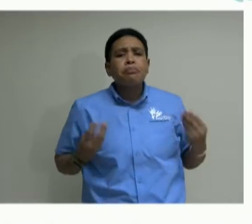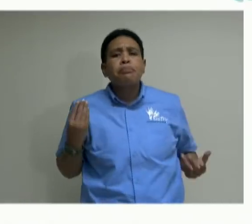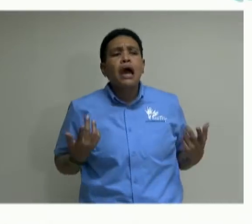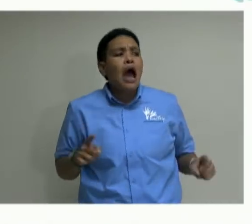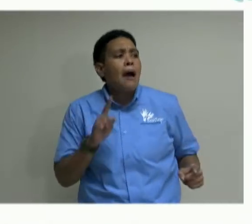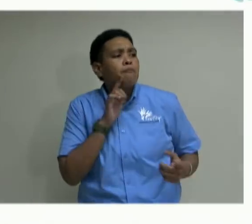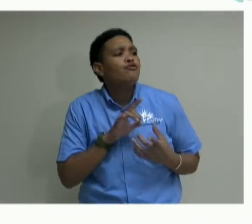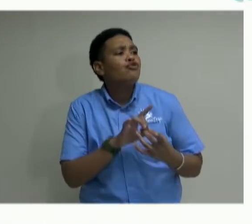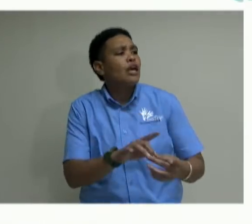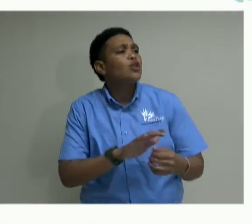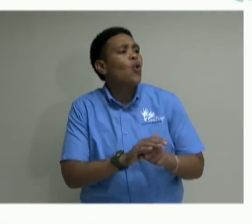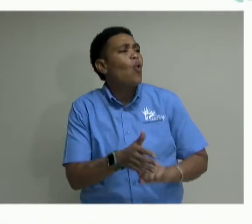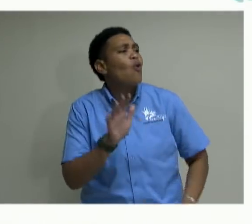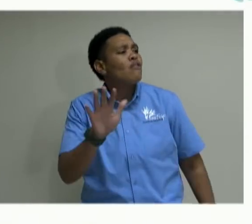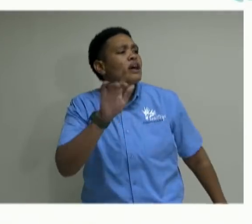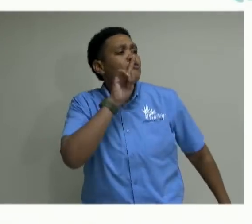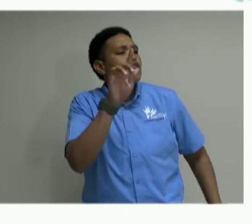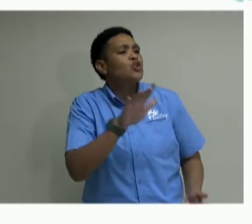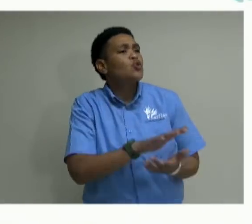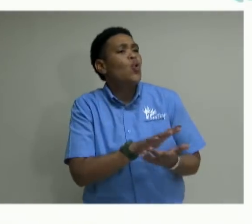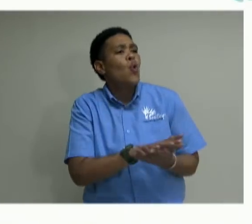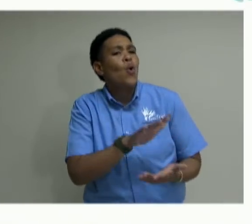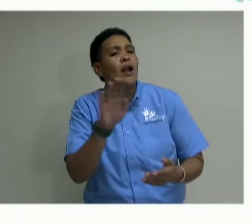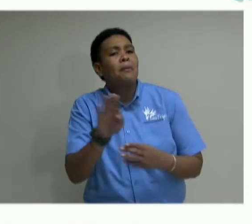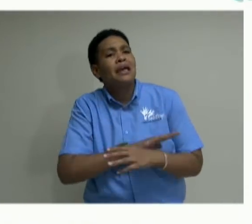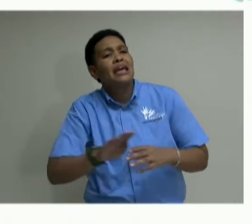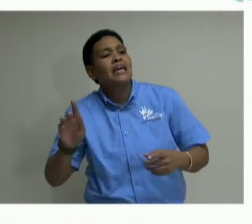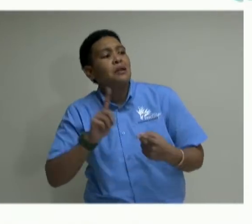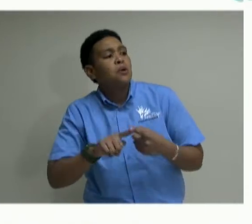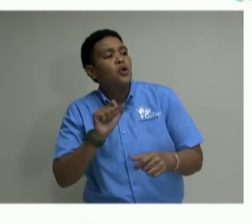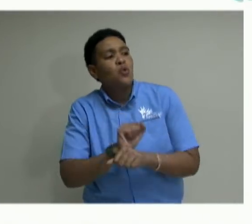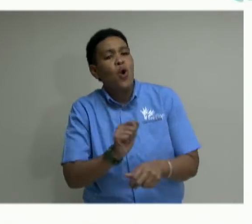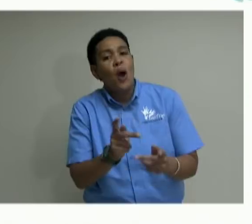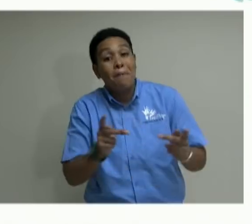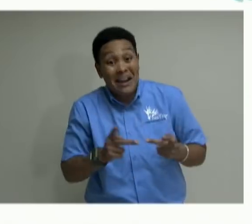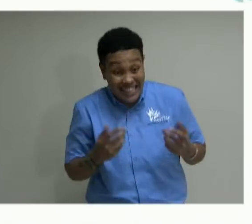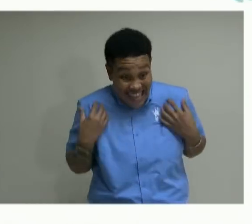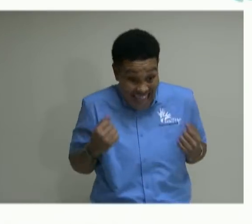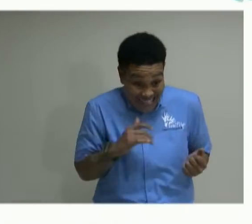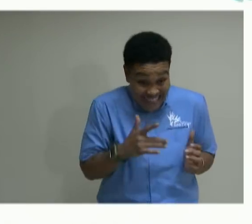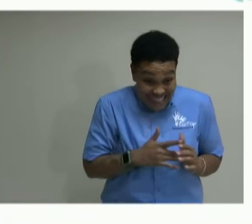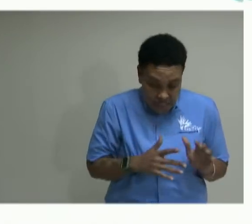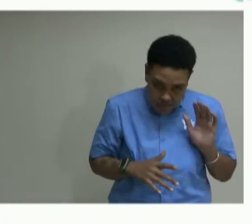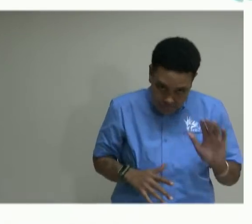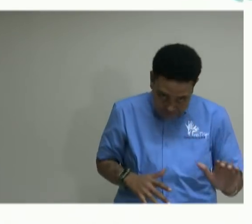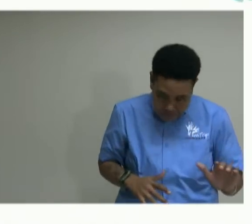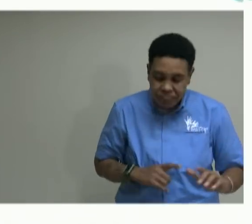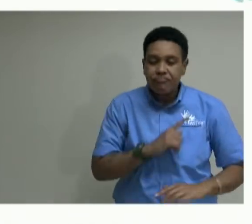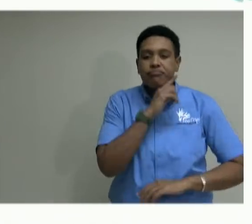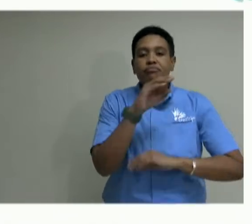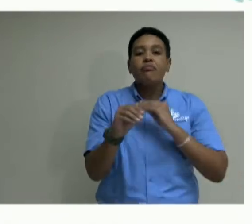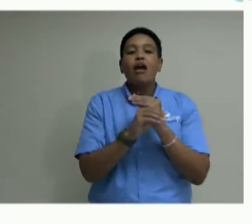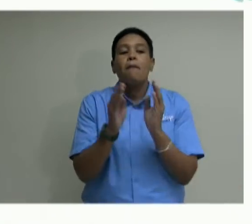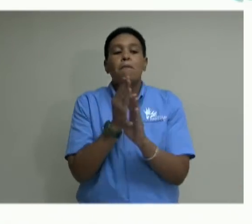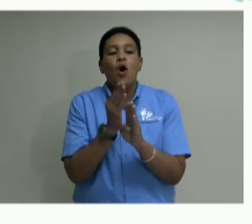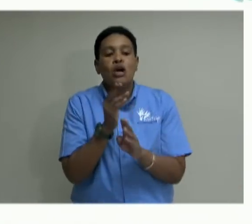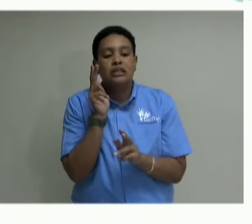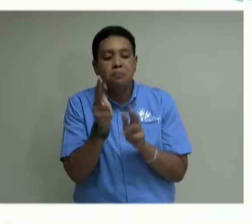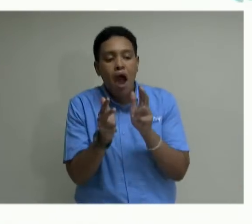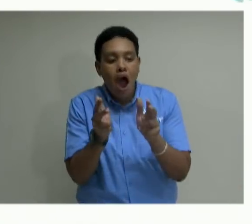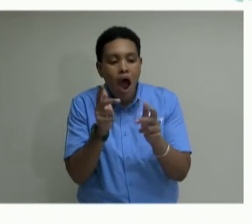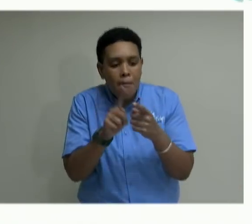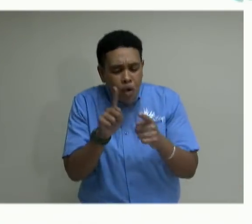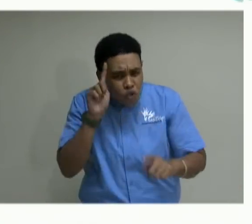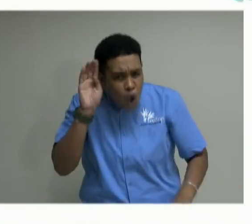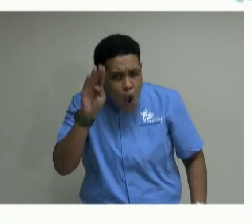related to COVID-19 to schools, businesses, workplaces, health centers, bus park, and